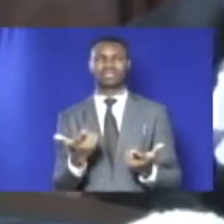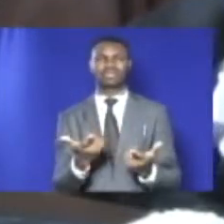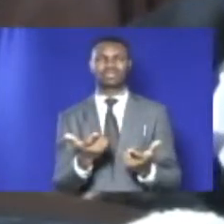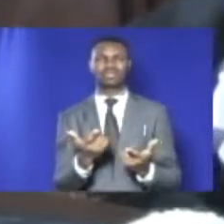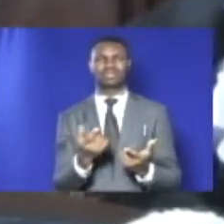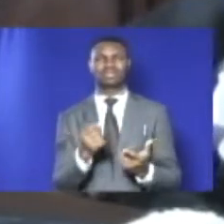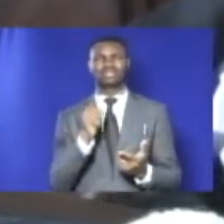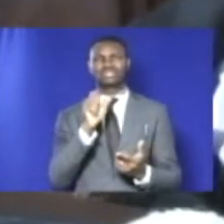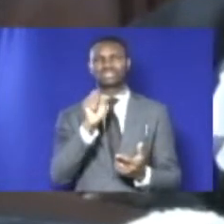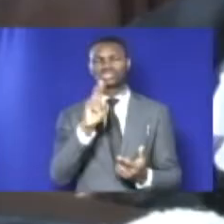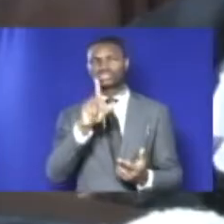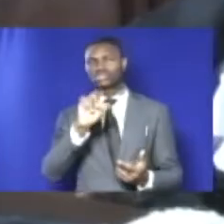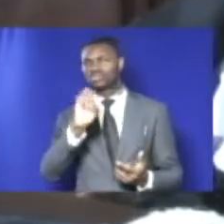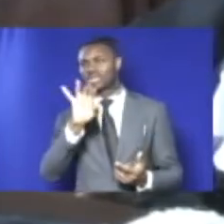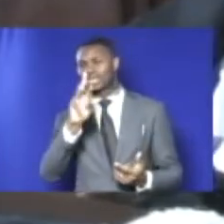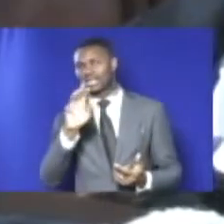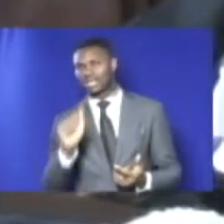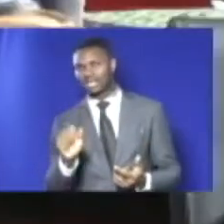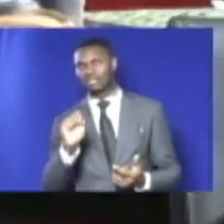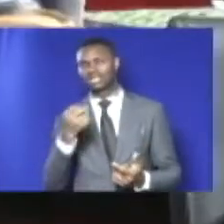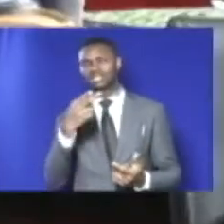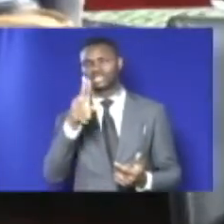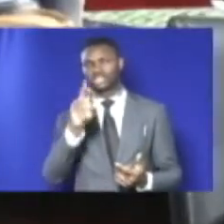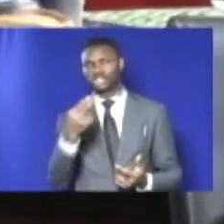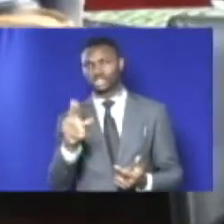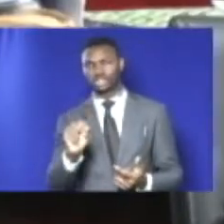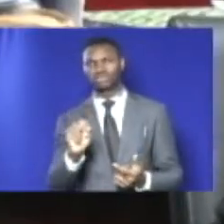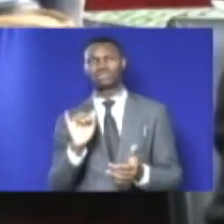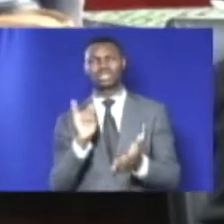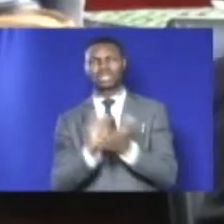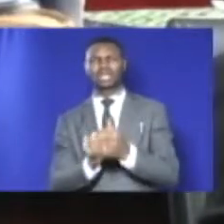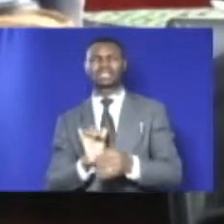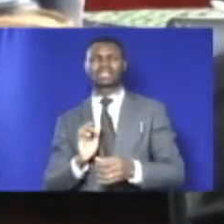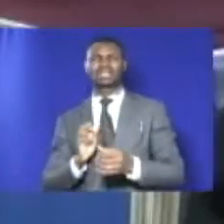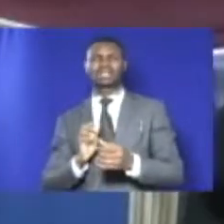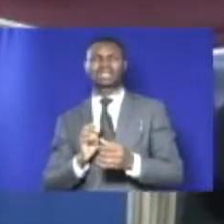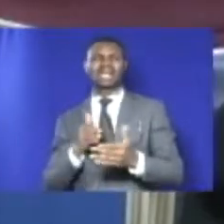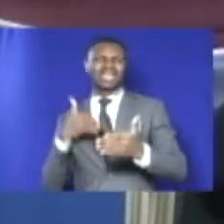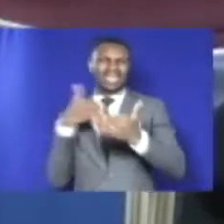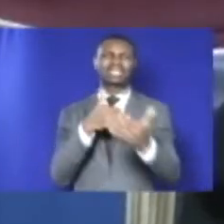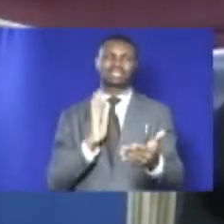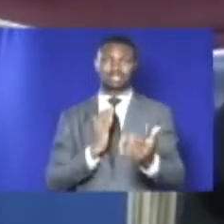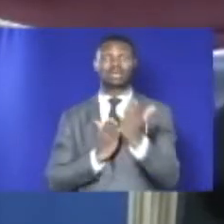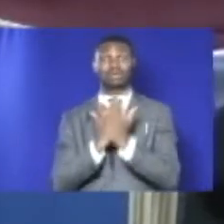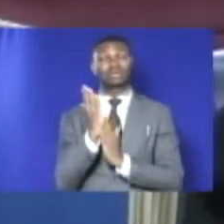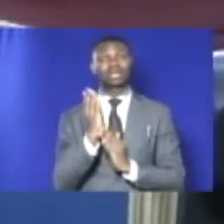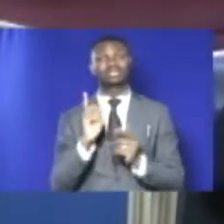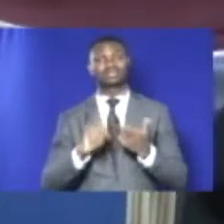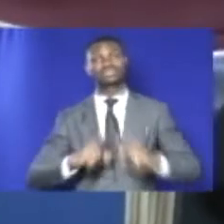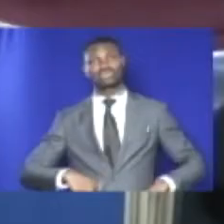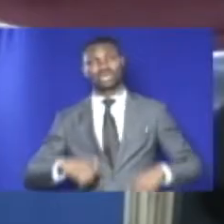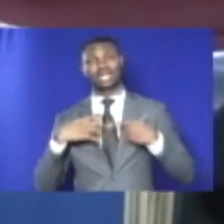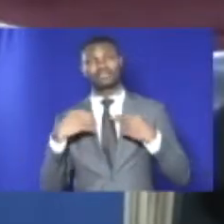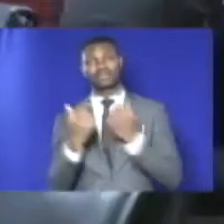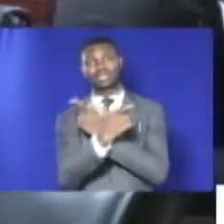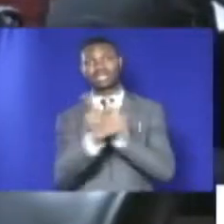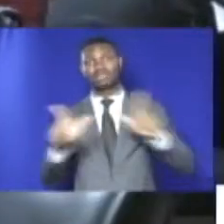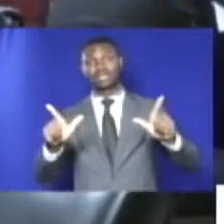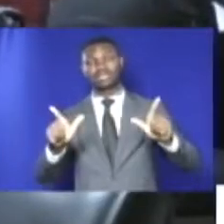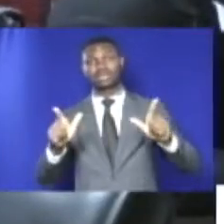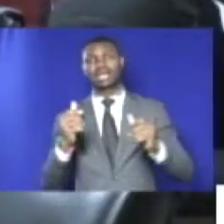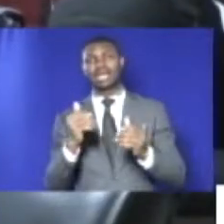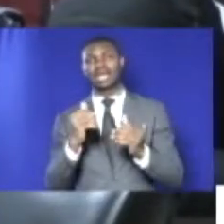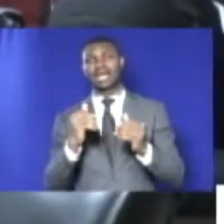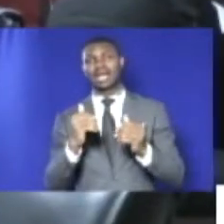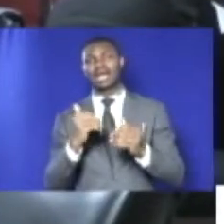and Suleiman Shehu, was an infringement of their rights to life and liberty. After hearing arguments from the parties,